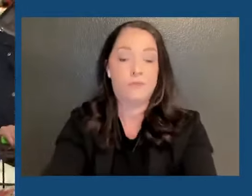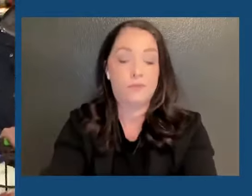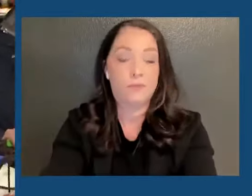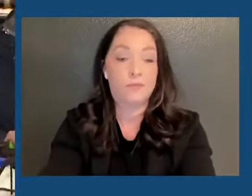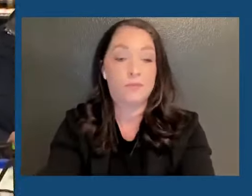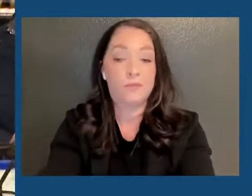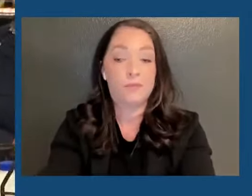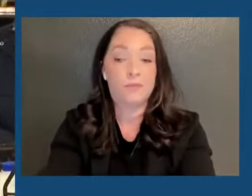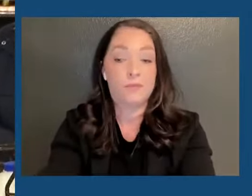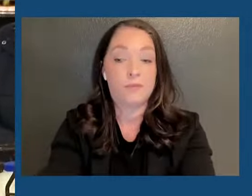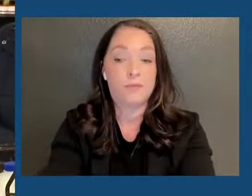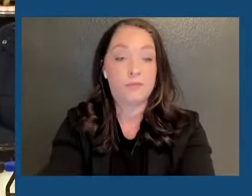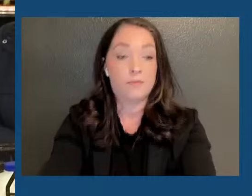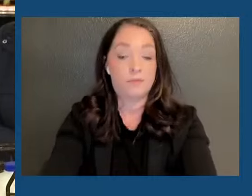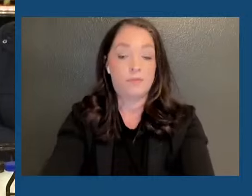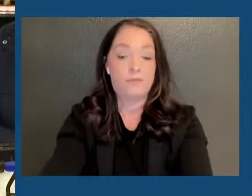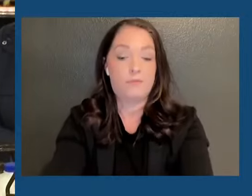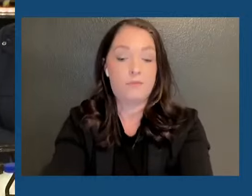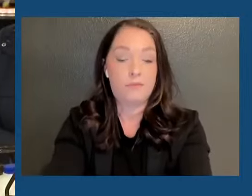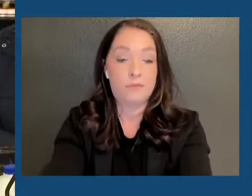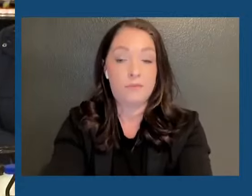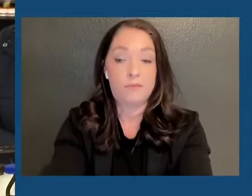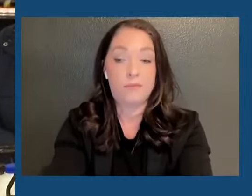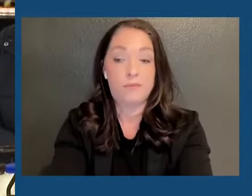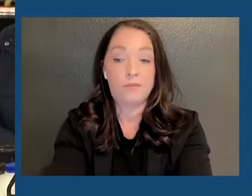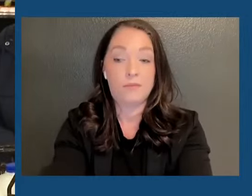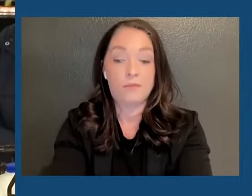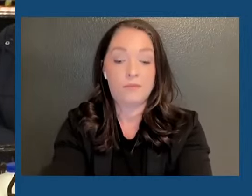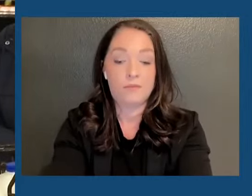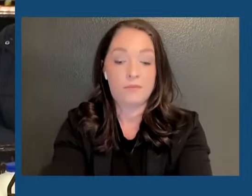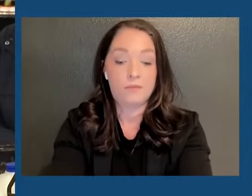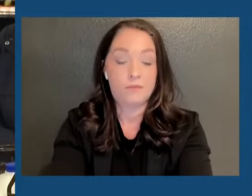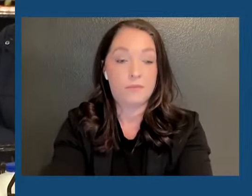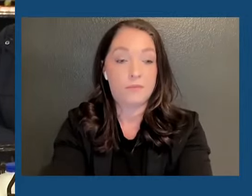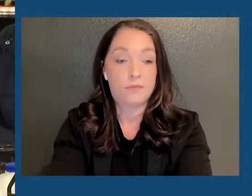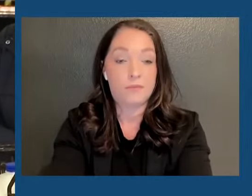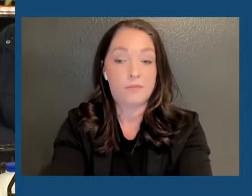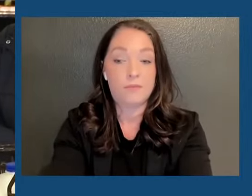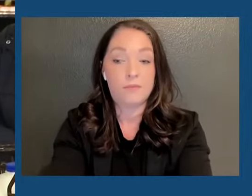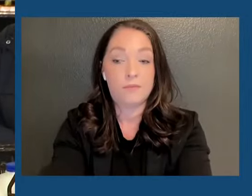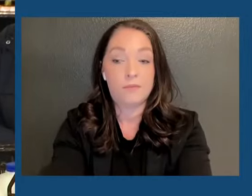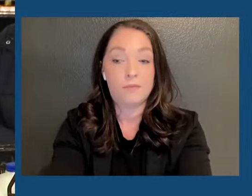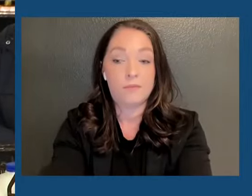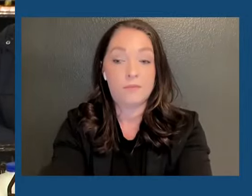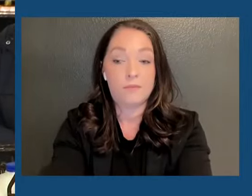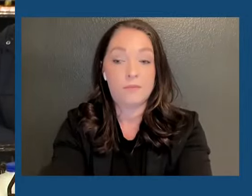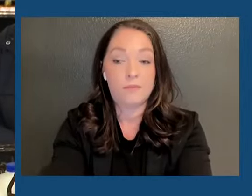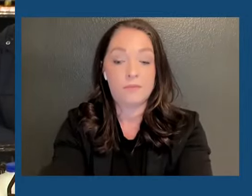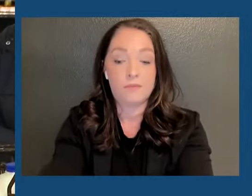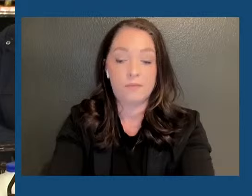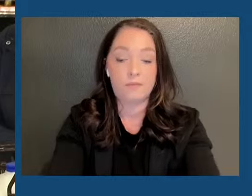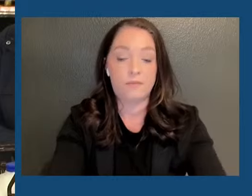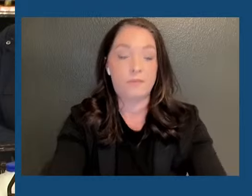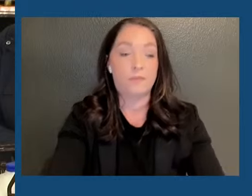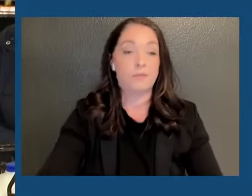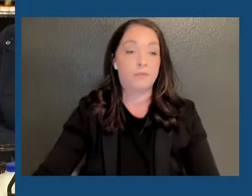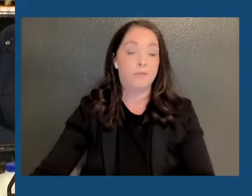see you too. Uh, So you've been in statewide office for 10 years now. That comes with a certain number of values.